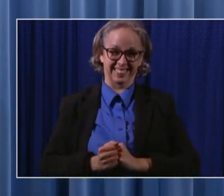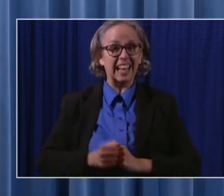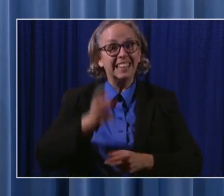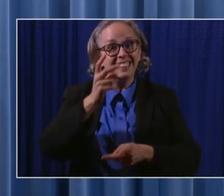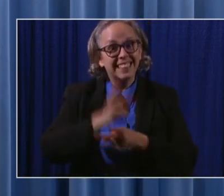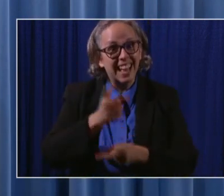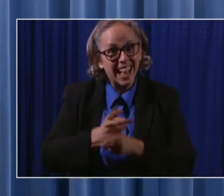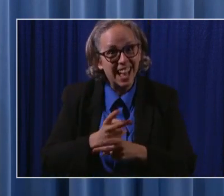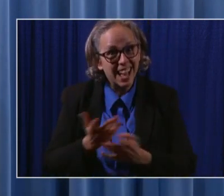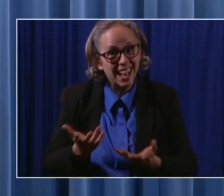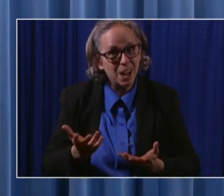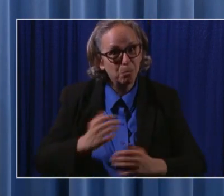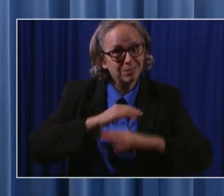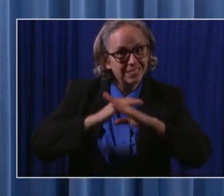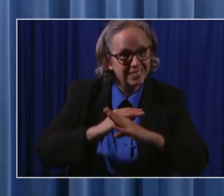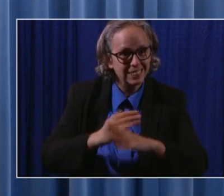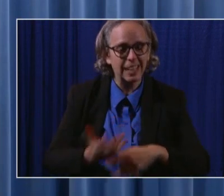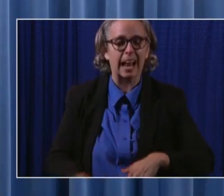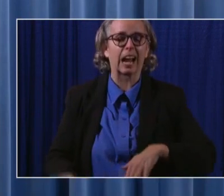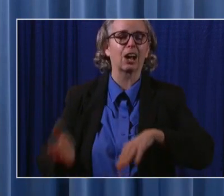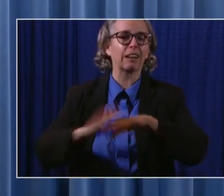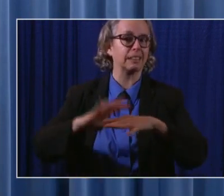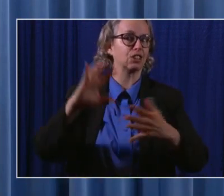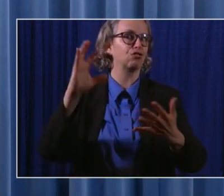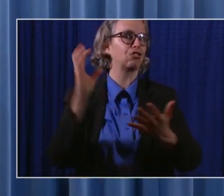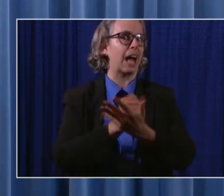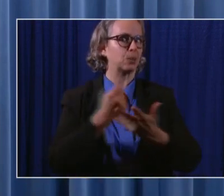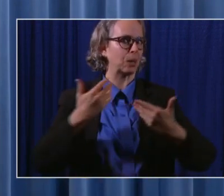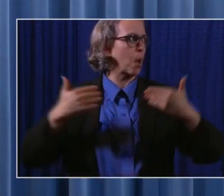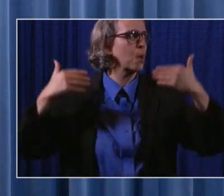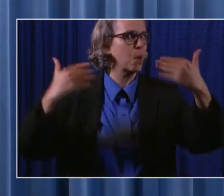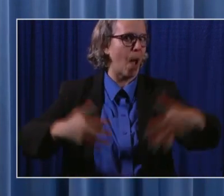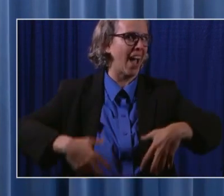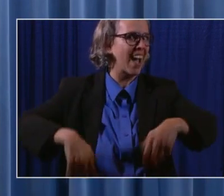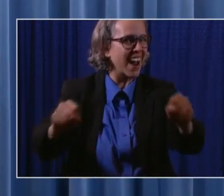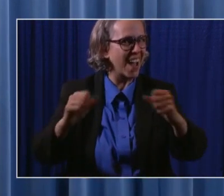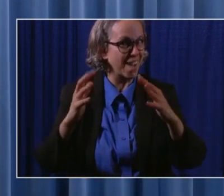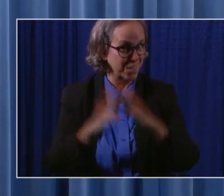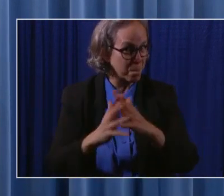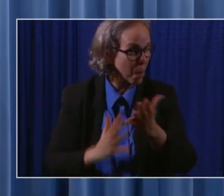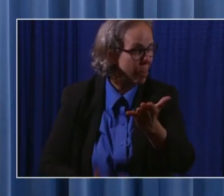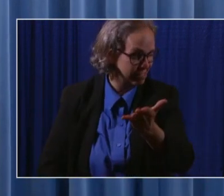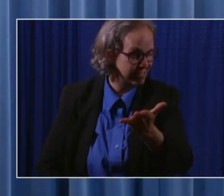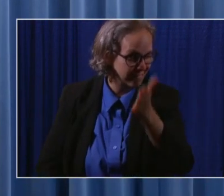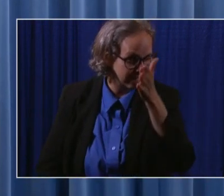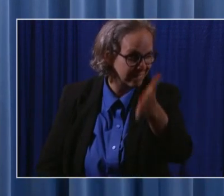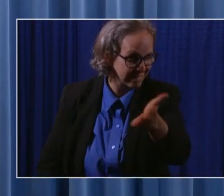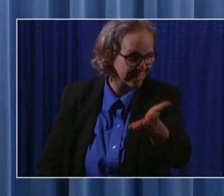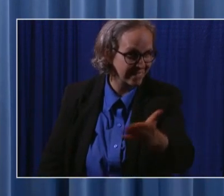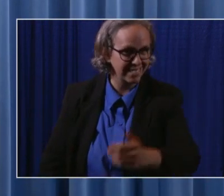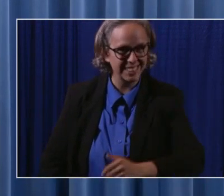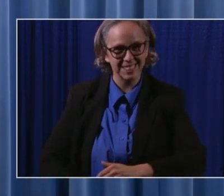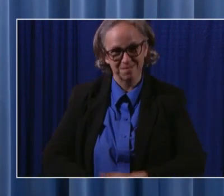in life, but it certainly increases our odds of being able to do that.